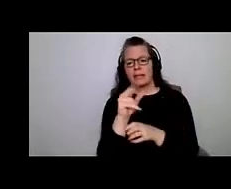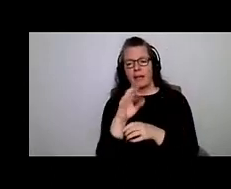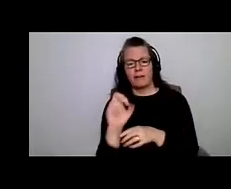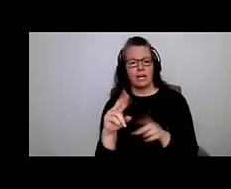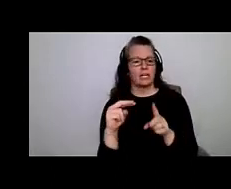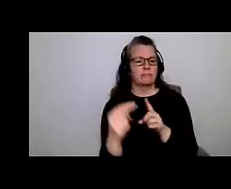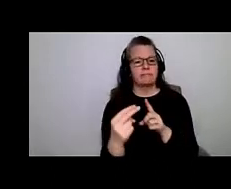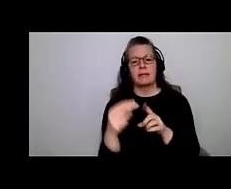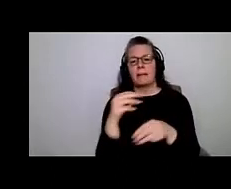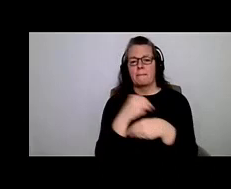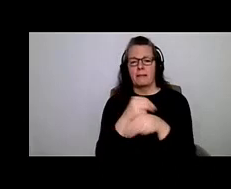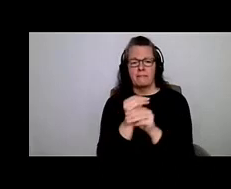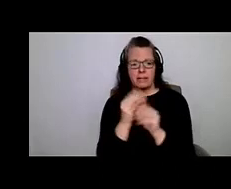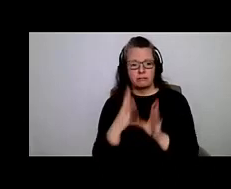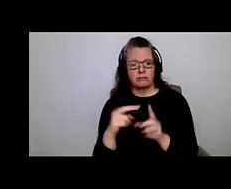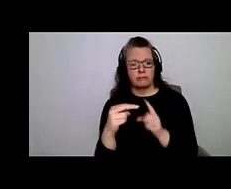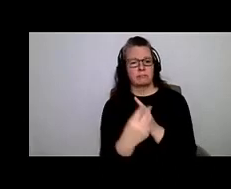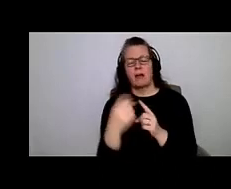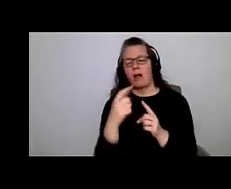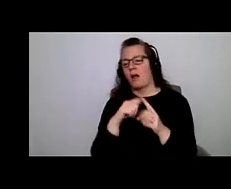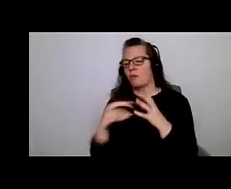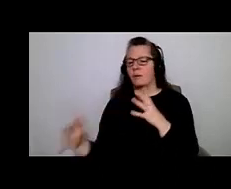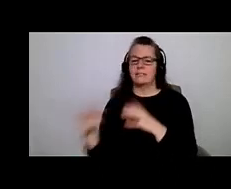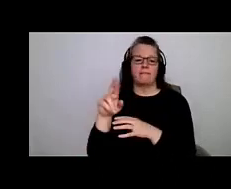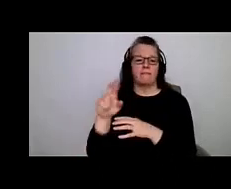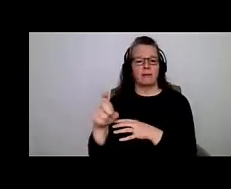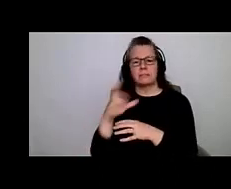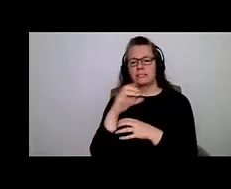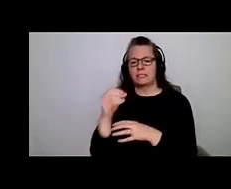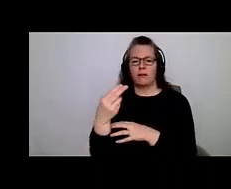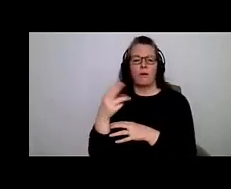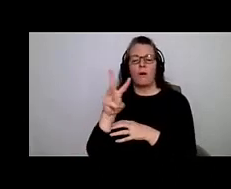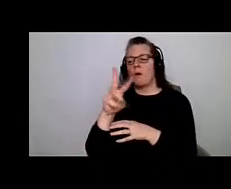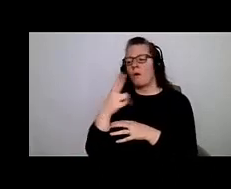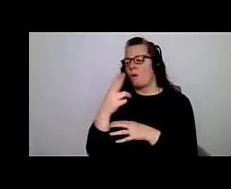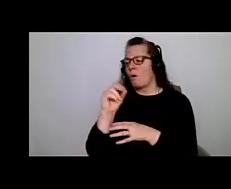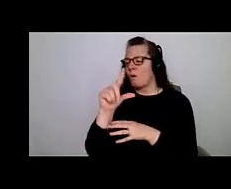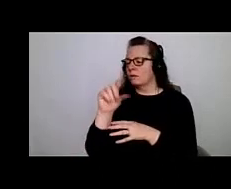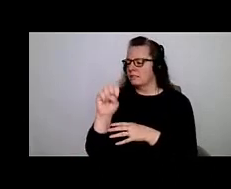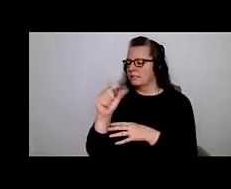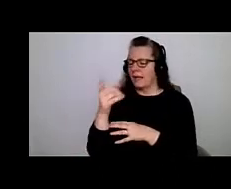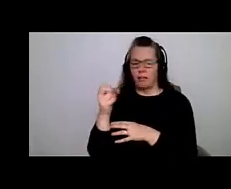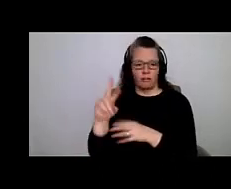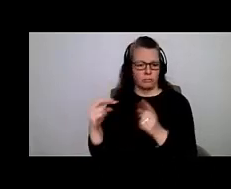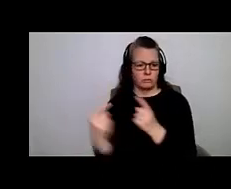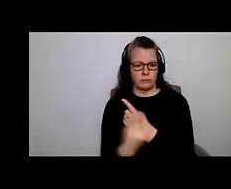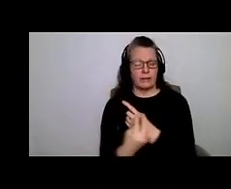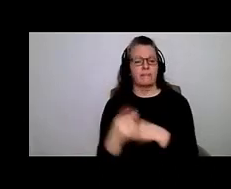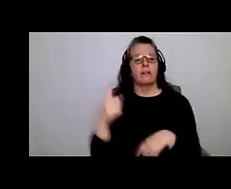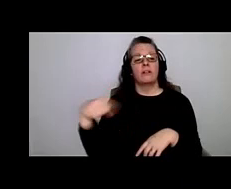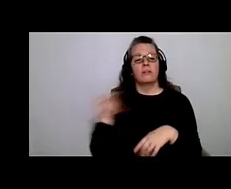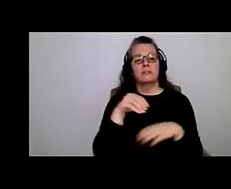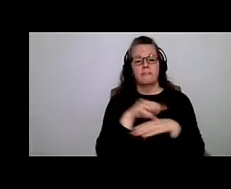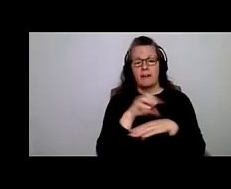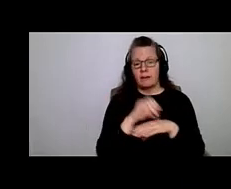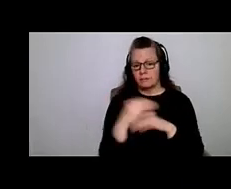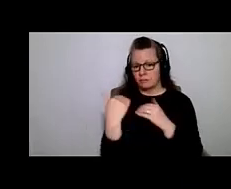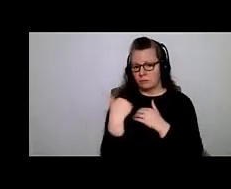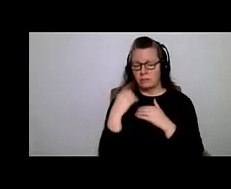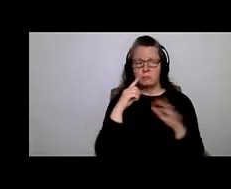manufacturer perspective, all the way to pharmacist and wholesaler. And this advisory council, their duties are to provide input to the board regarding